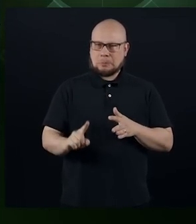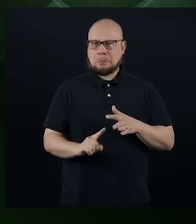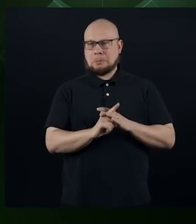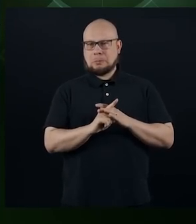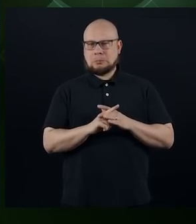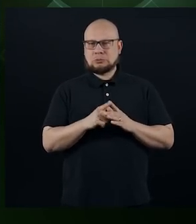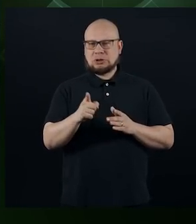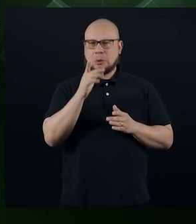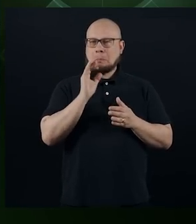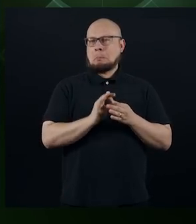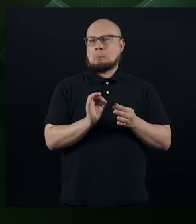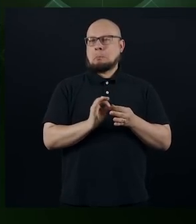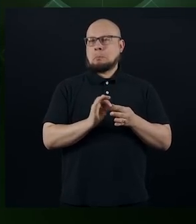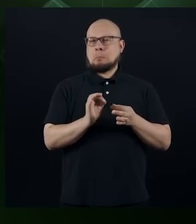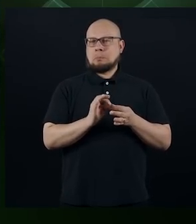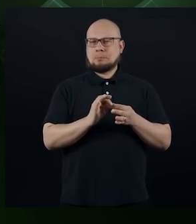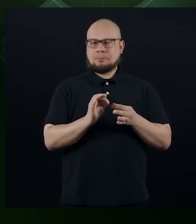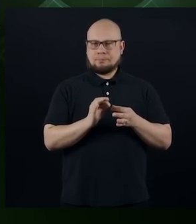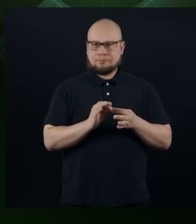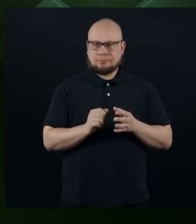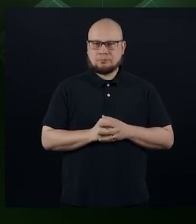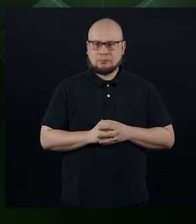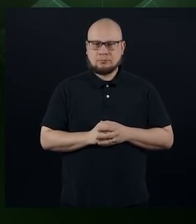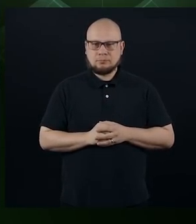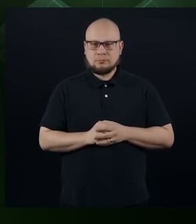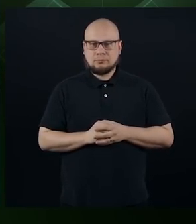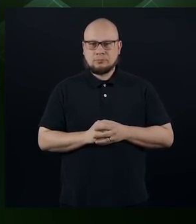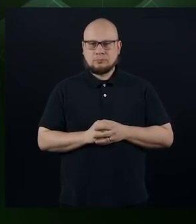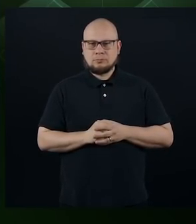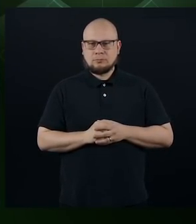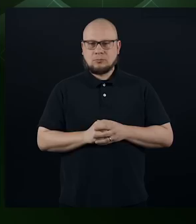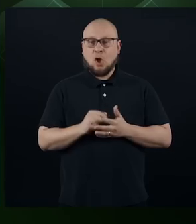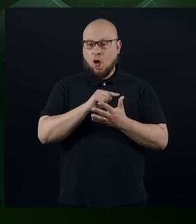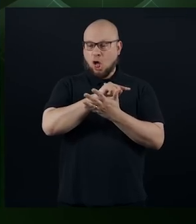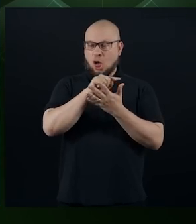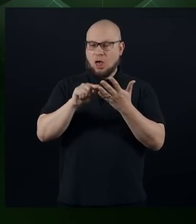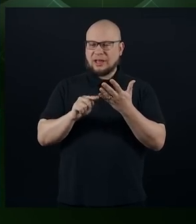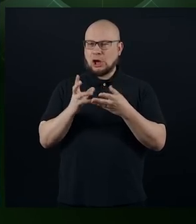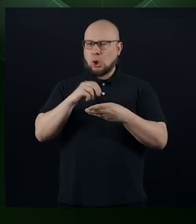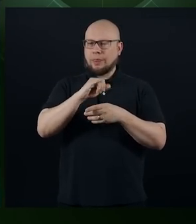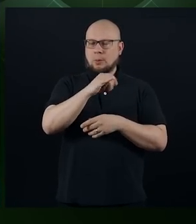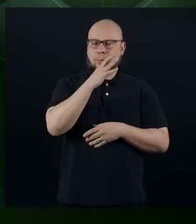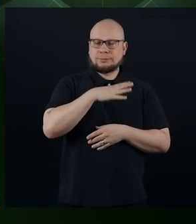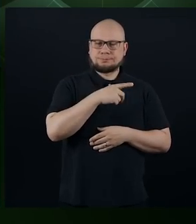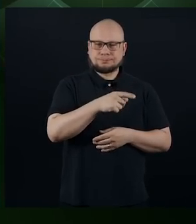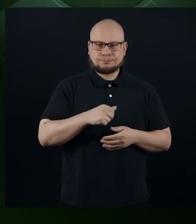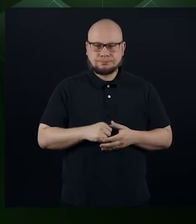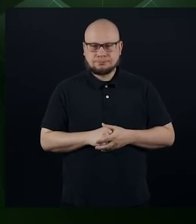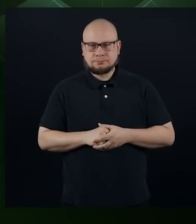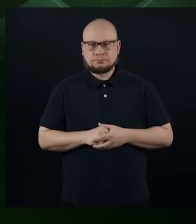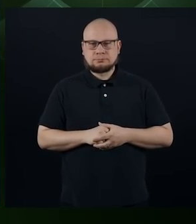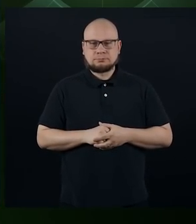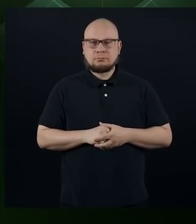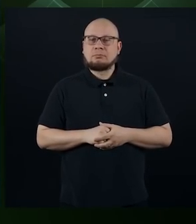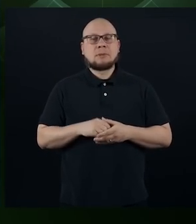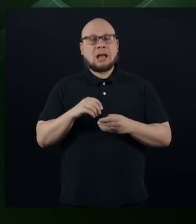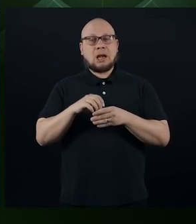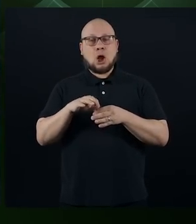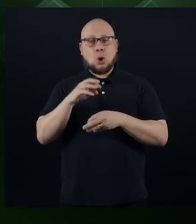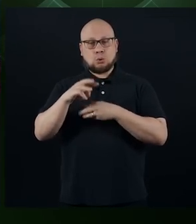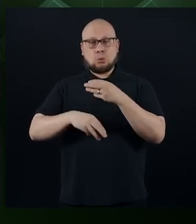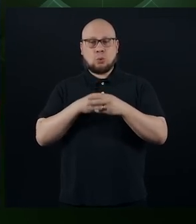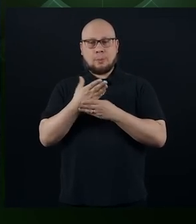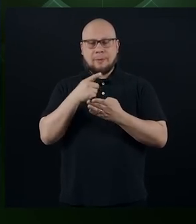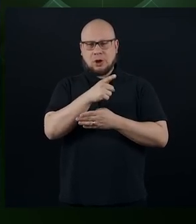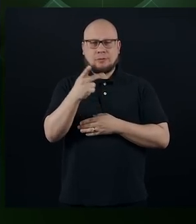the outposts. And she's the gateway to all of these stories. So the Sea of the Damned is a place where our players have been before in the guise